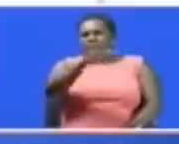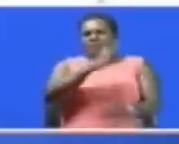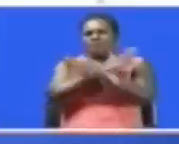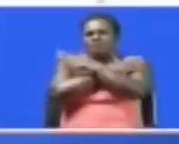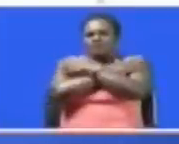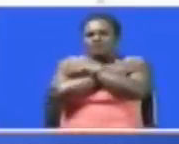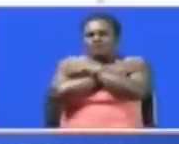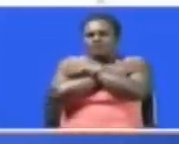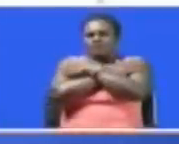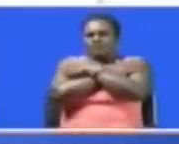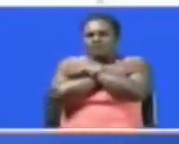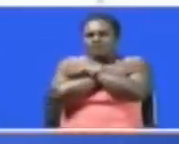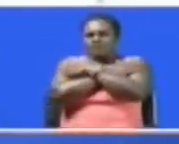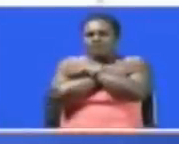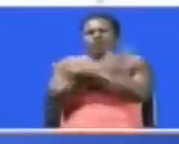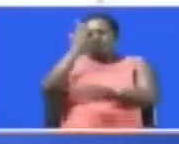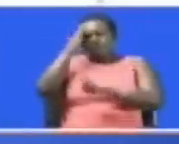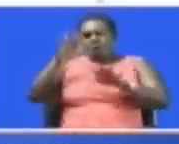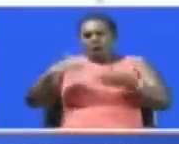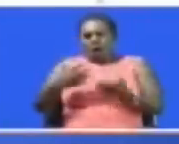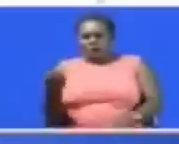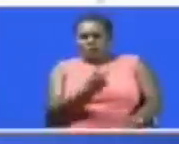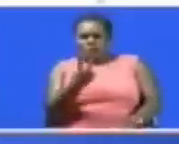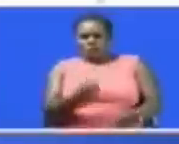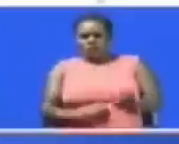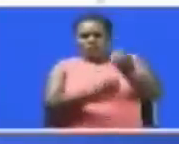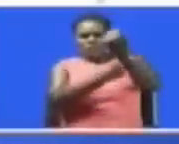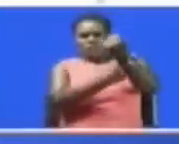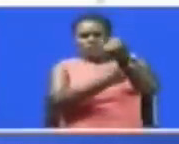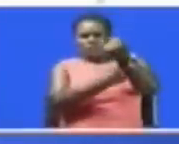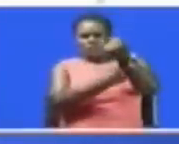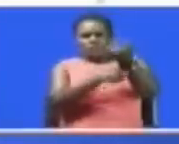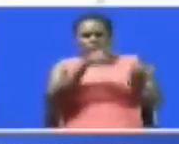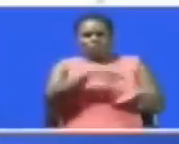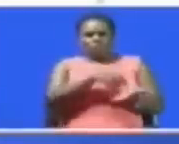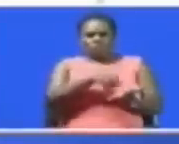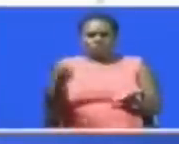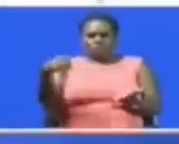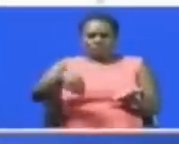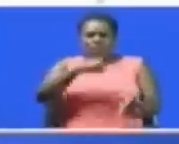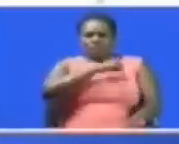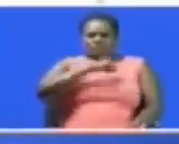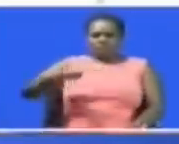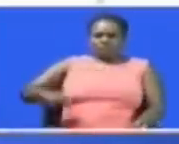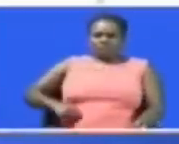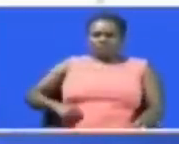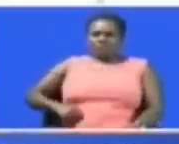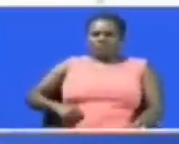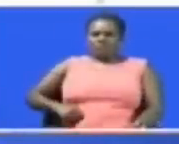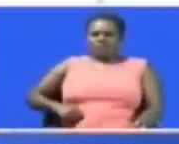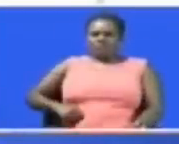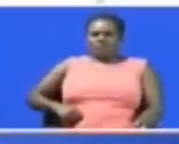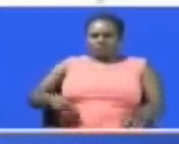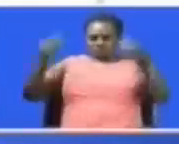Parliament know the extent to which we have come out to support the opposition, even when they came to the Senate, you know, dressed in a